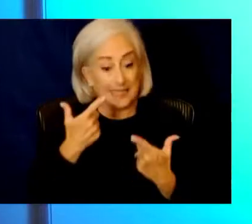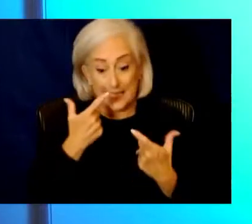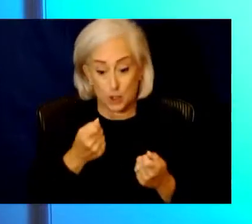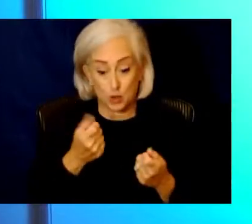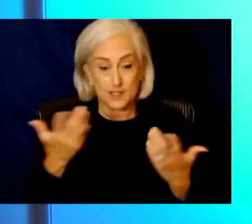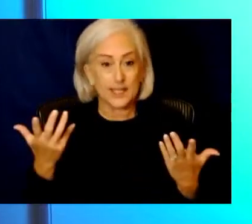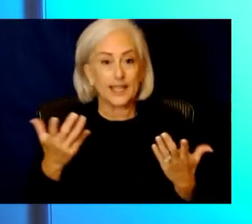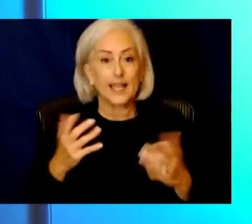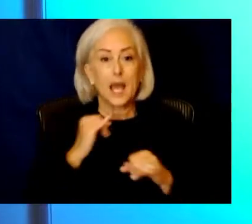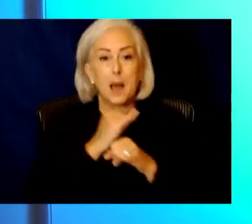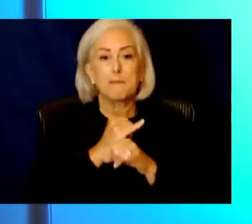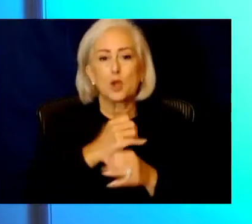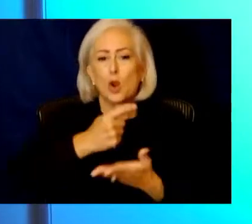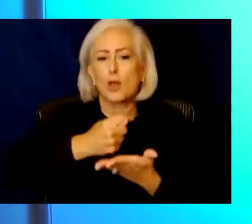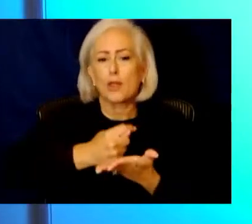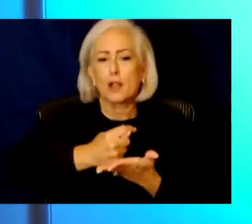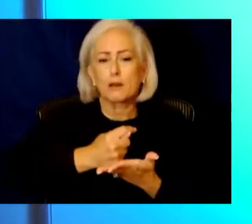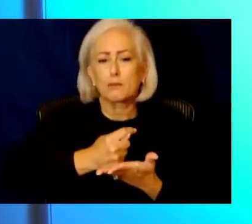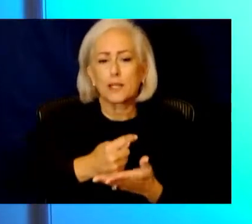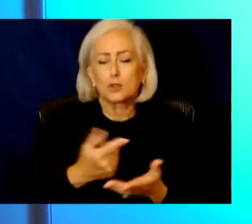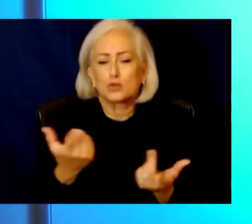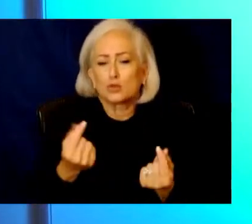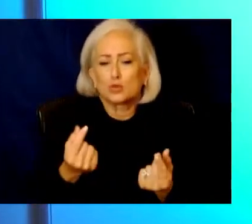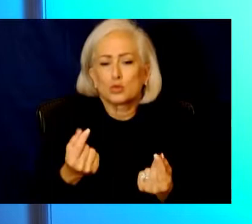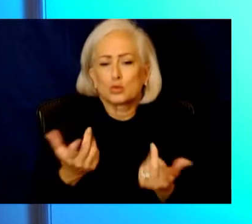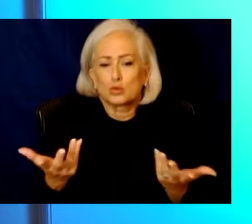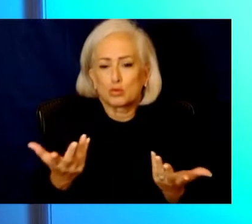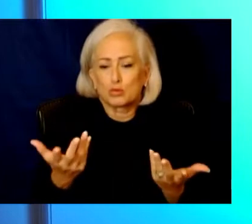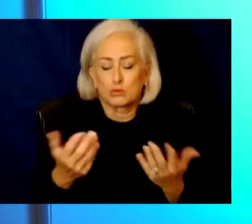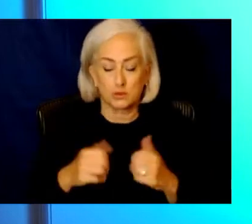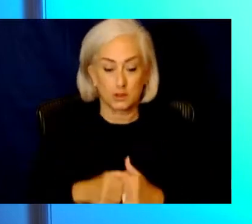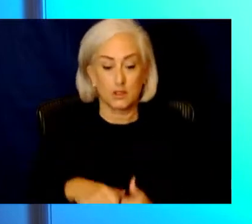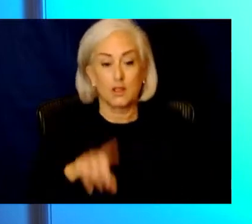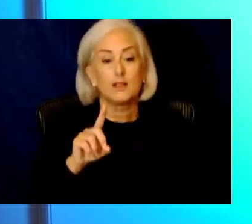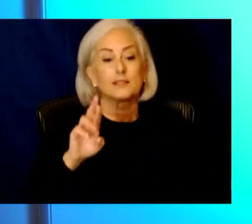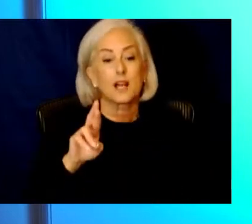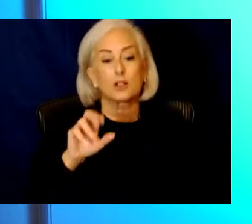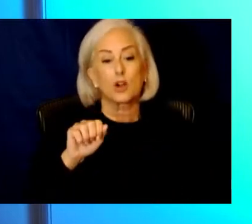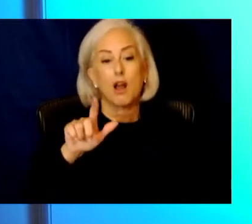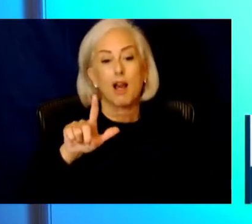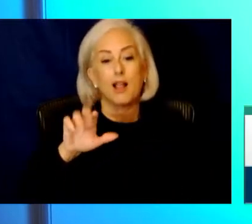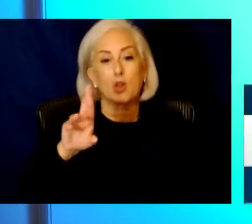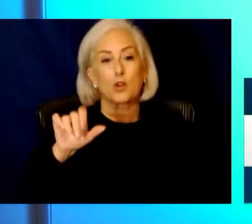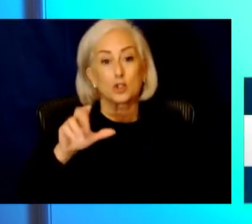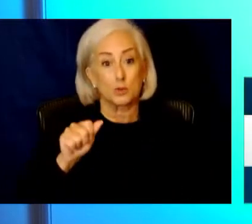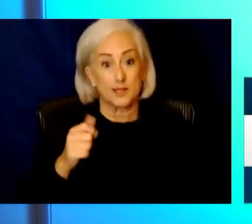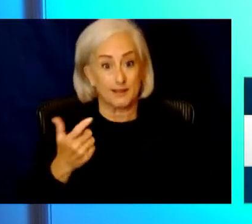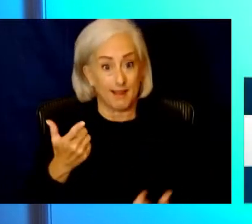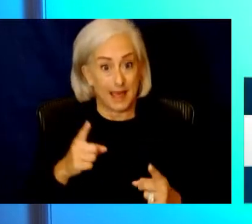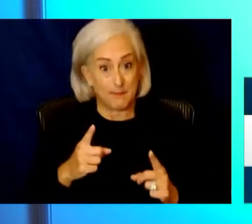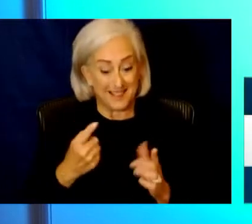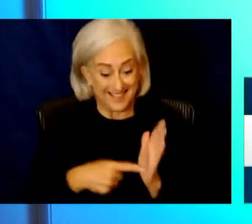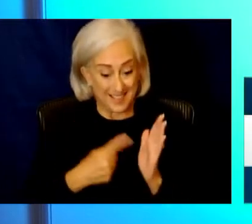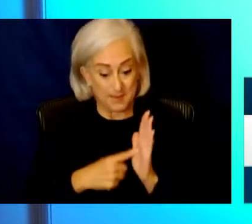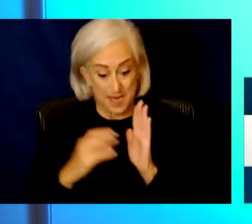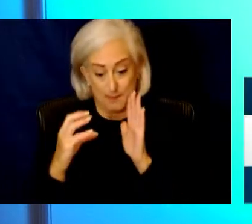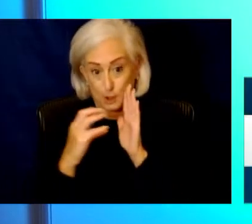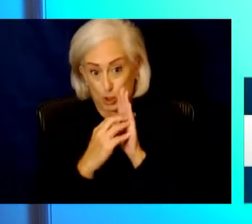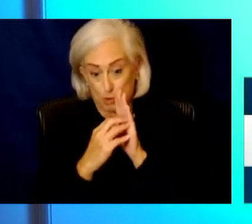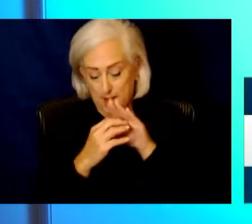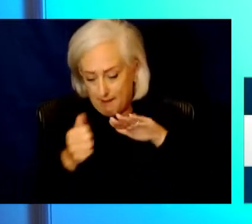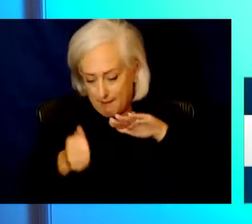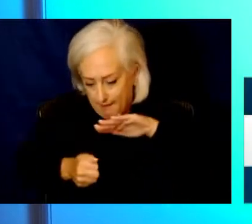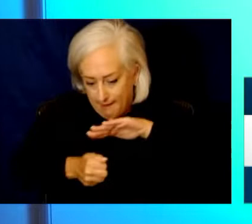immunotherapy works is, much like Dr. Awashabi said, some of these tumors have a way to hide from our immune system. And